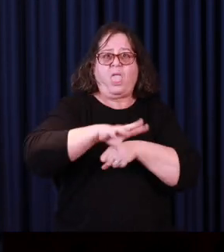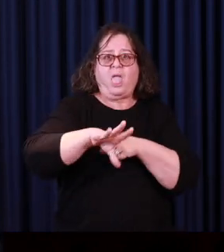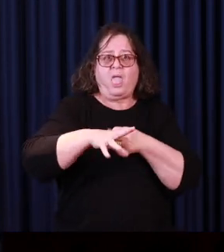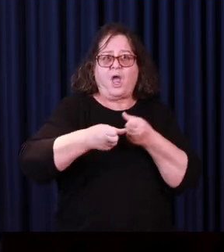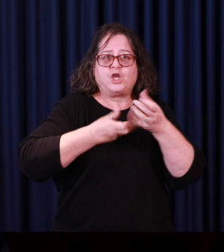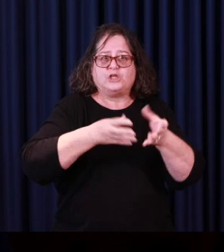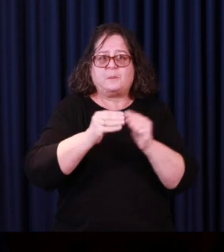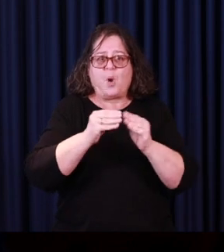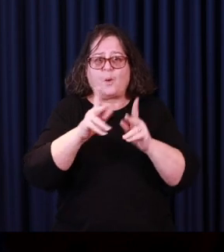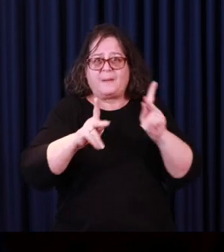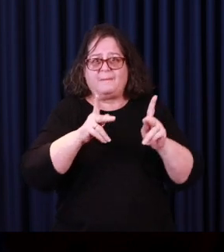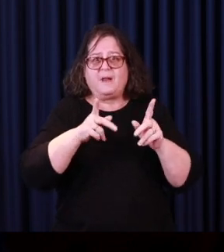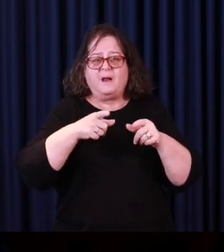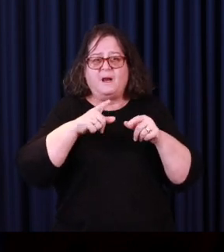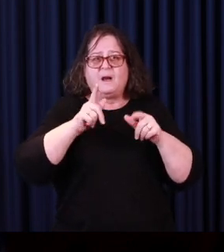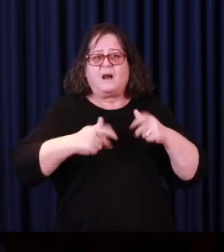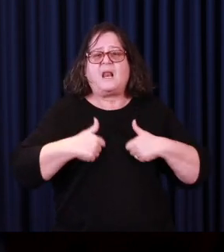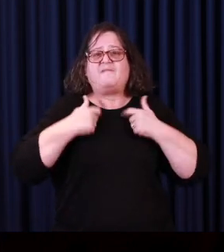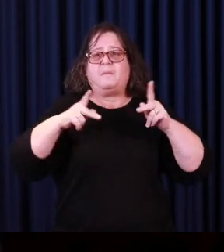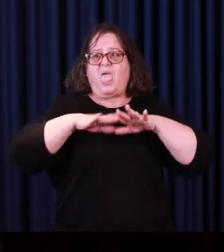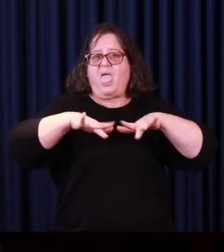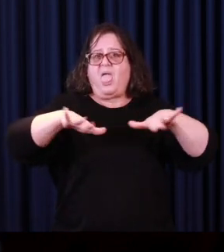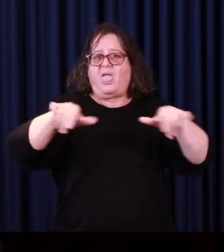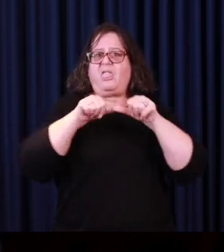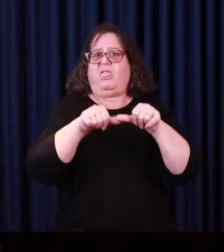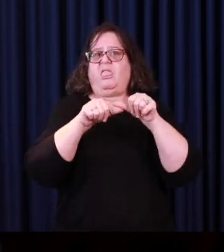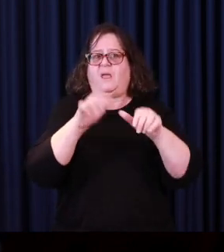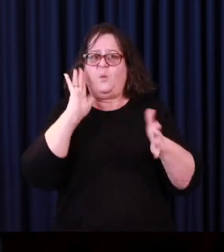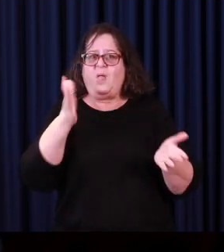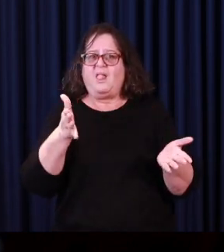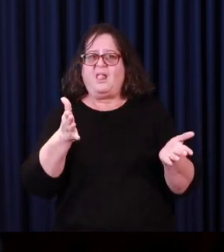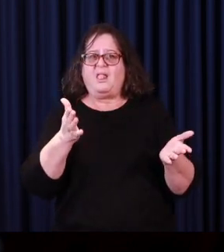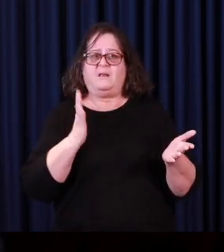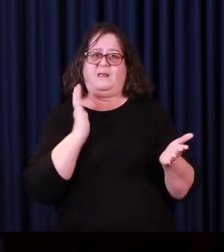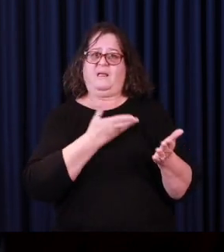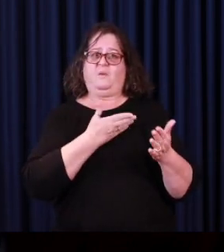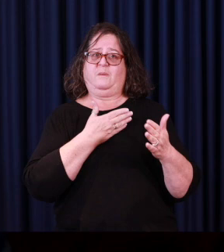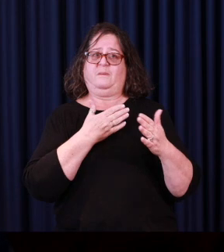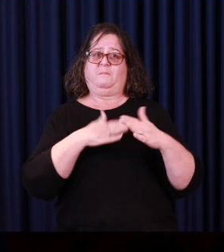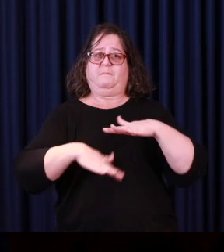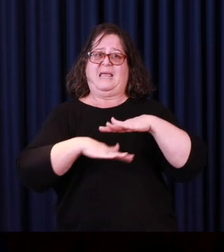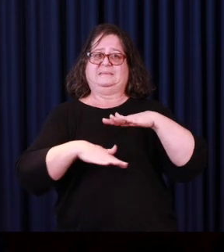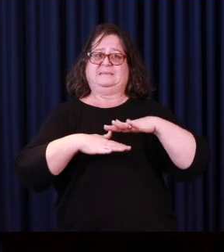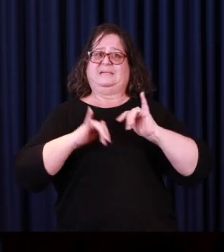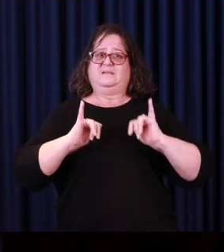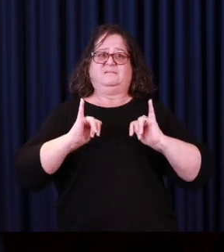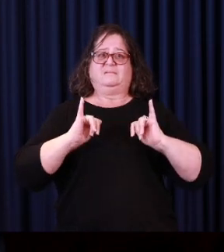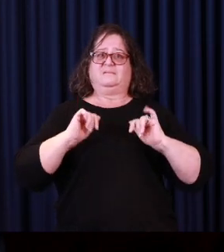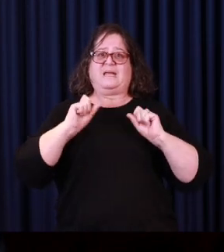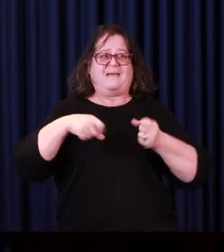pandemic. Least of all, our basic responsibilities. People still have bills to